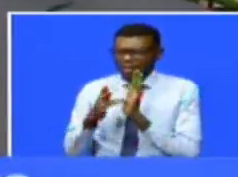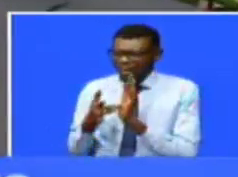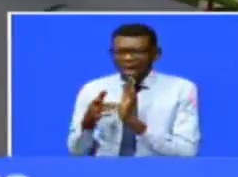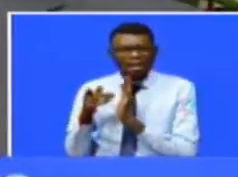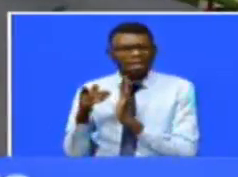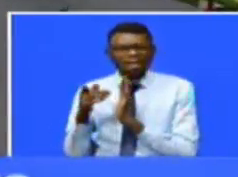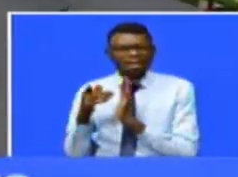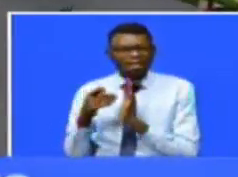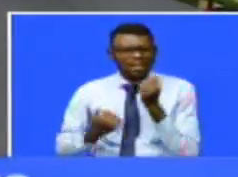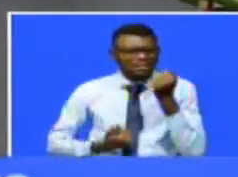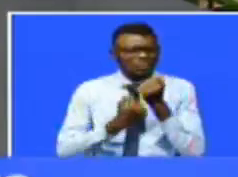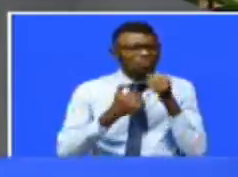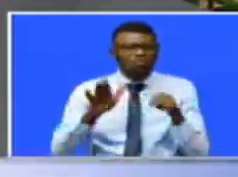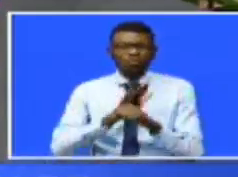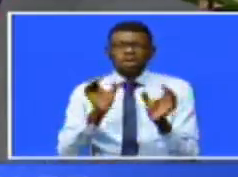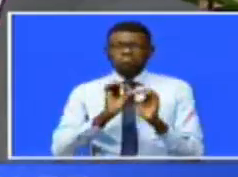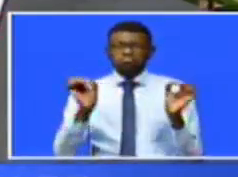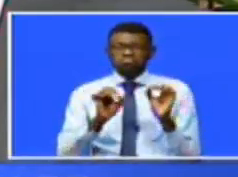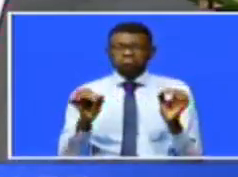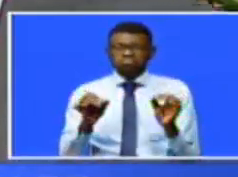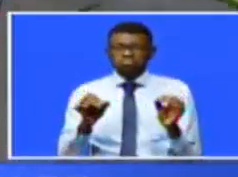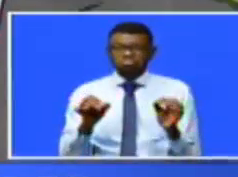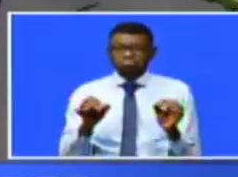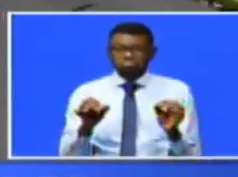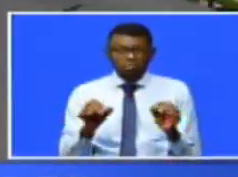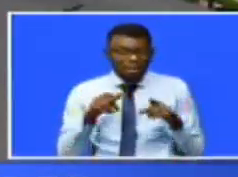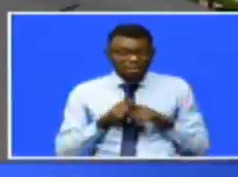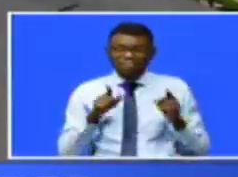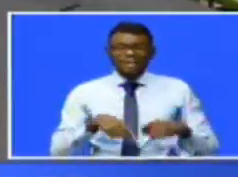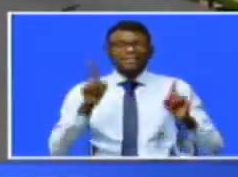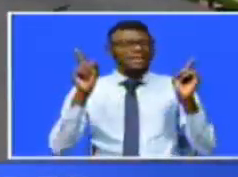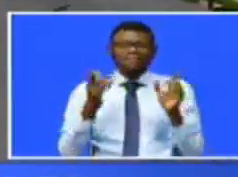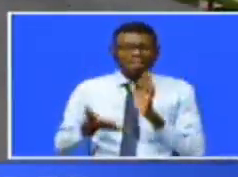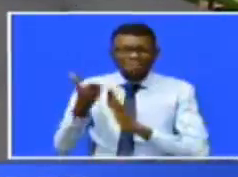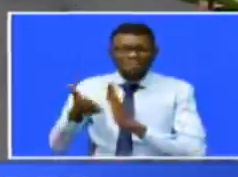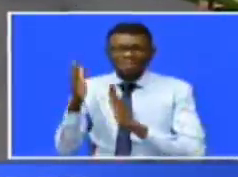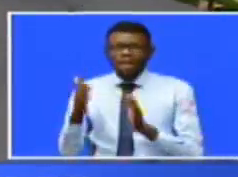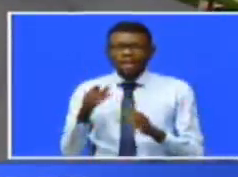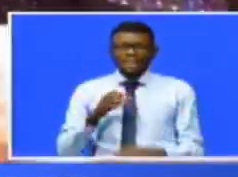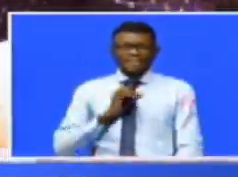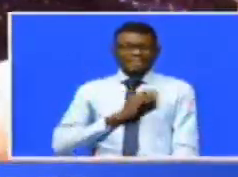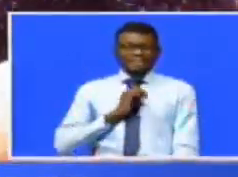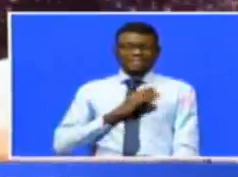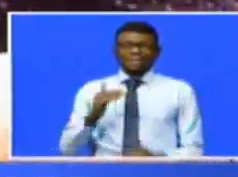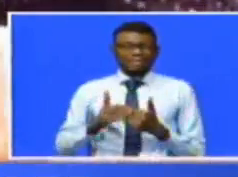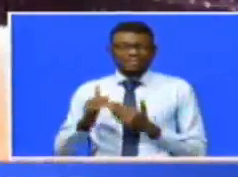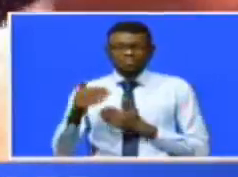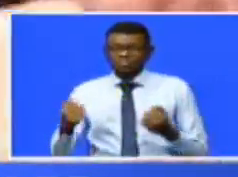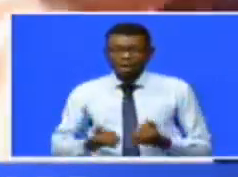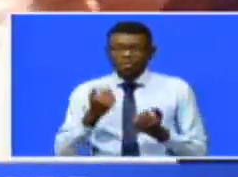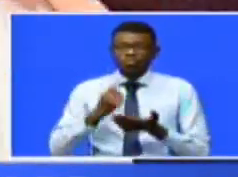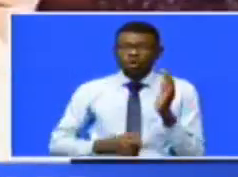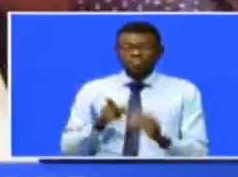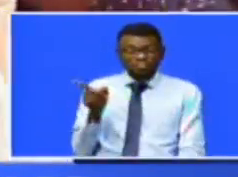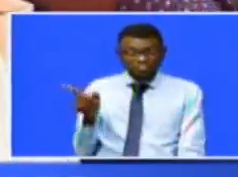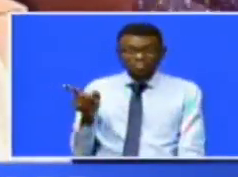kiti. Jambo ambalo halijatendeka. Na ni kama ambaye alikuwa anakimbia mbio. Anaogopa matokeo. Senate Majority Whip